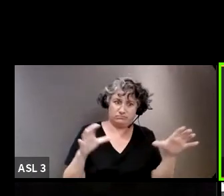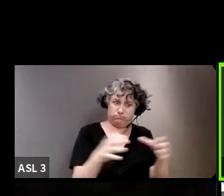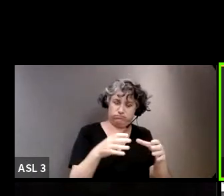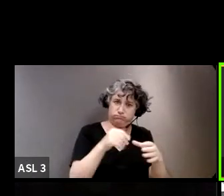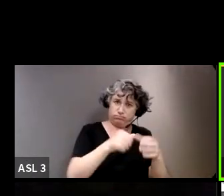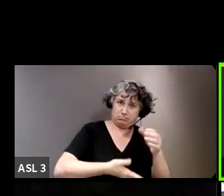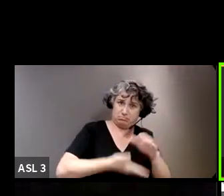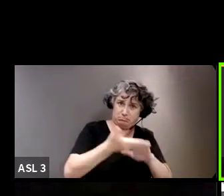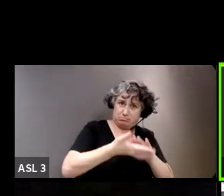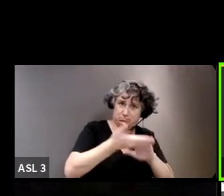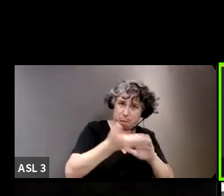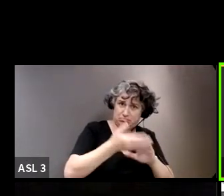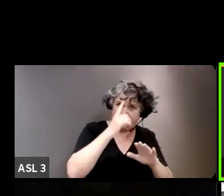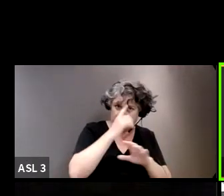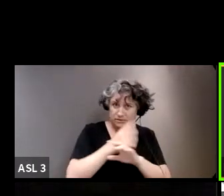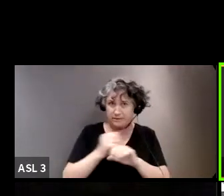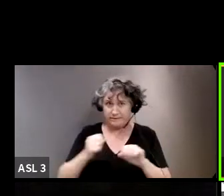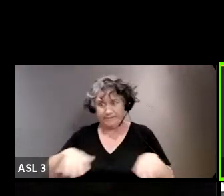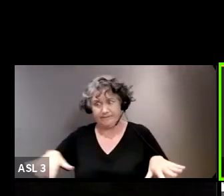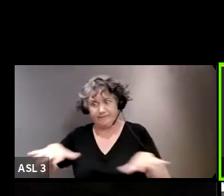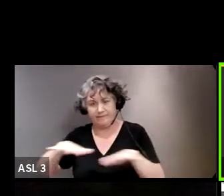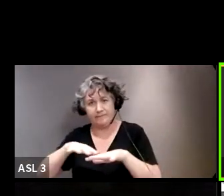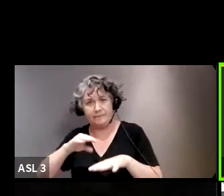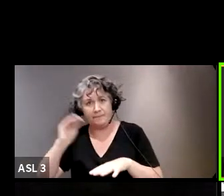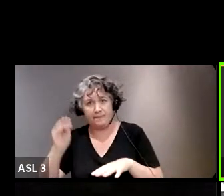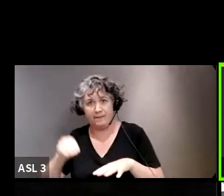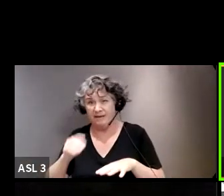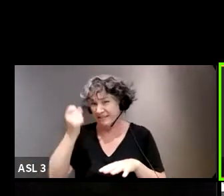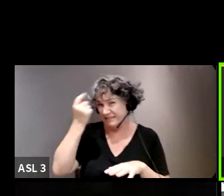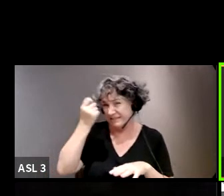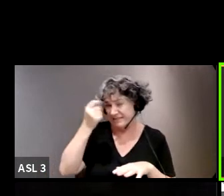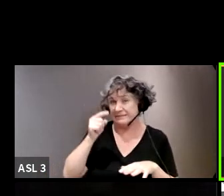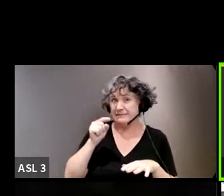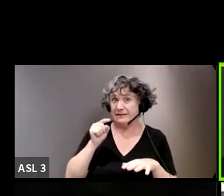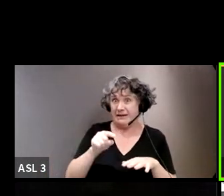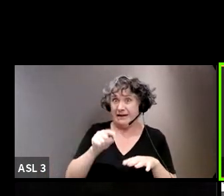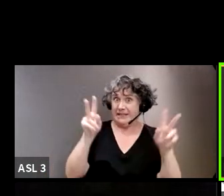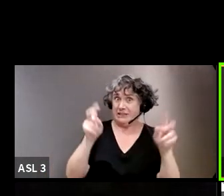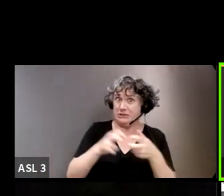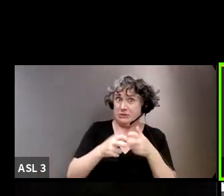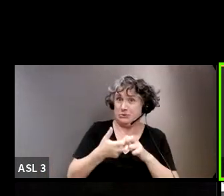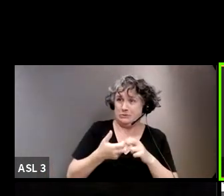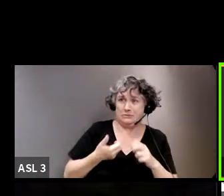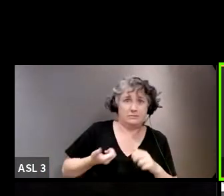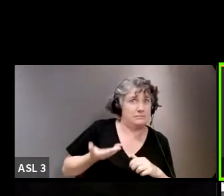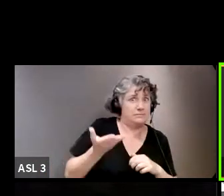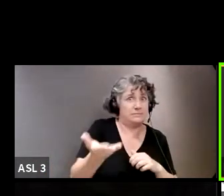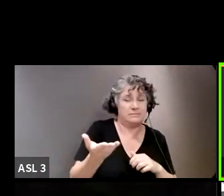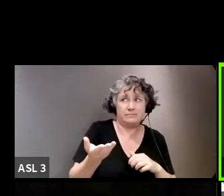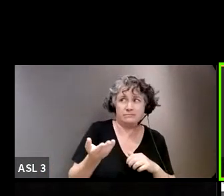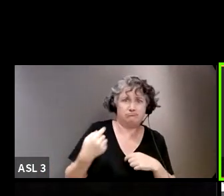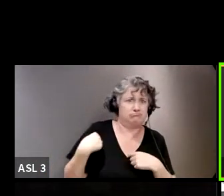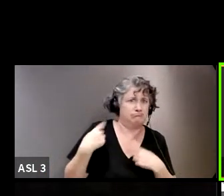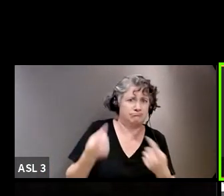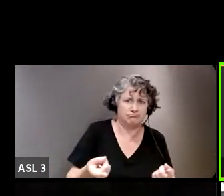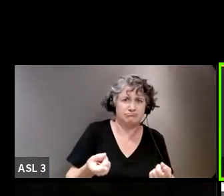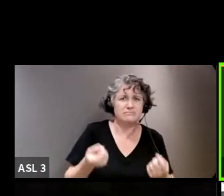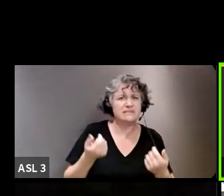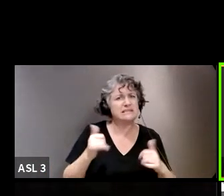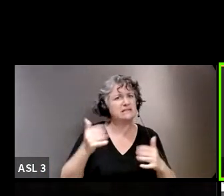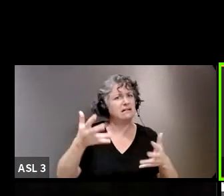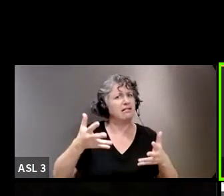or that i have been raising this issue and presently one of the inquiry i raised couple of months ago is still